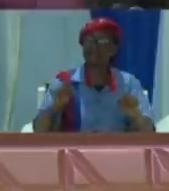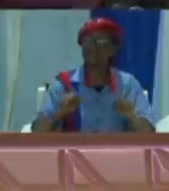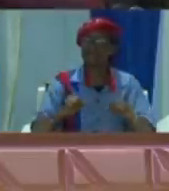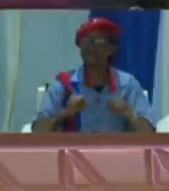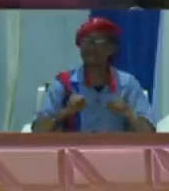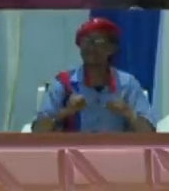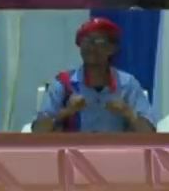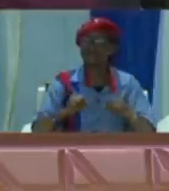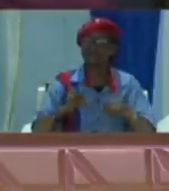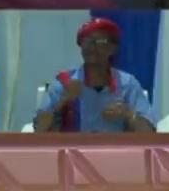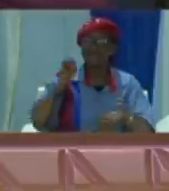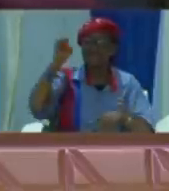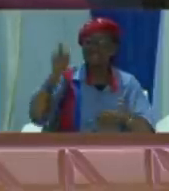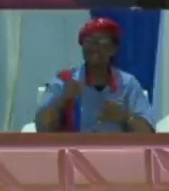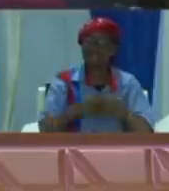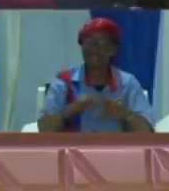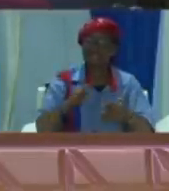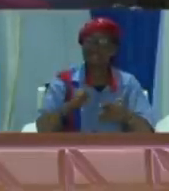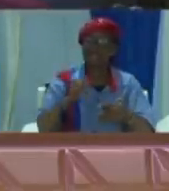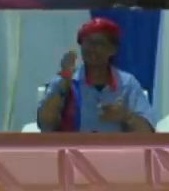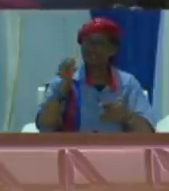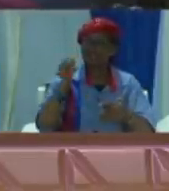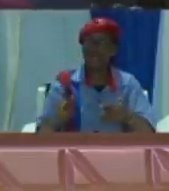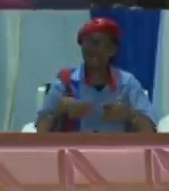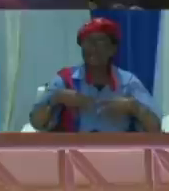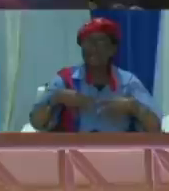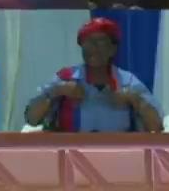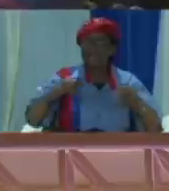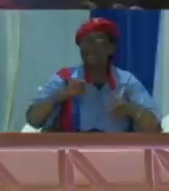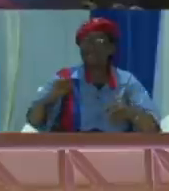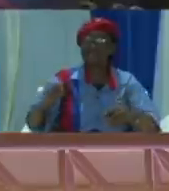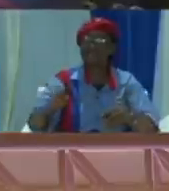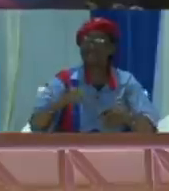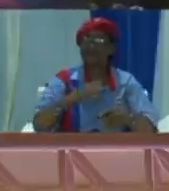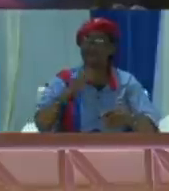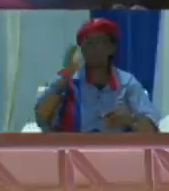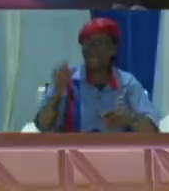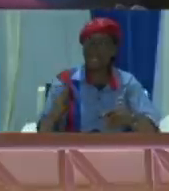He started by healing, by touching. Oh, beres, he moon ilara dani pa